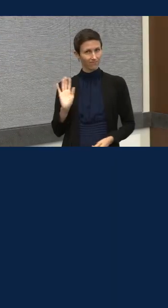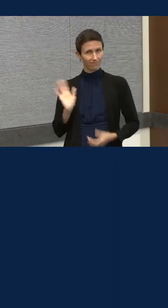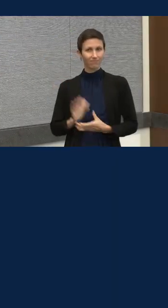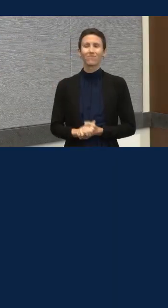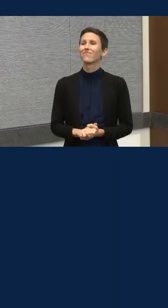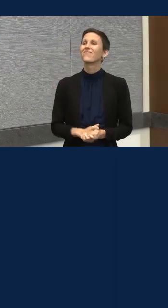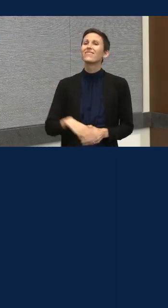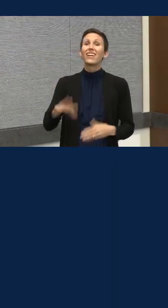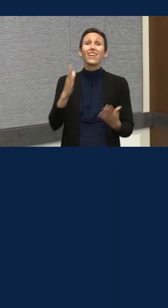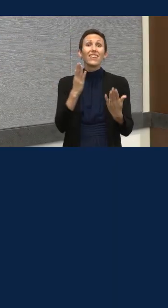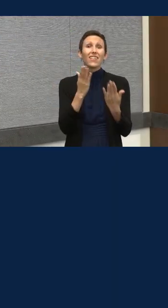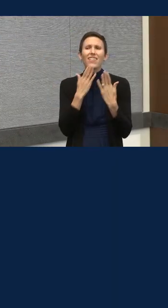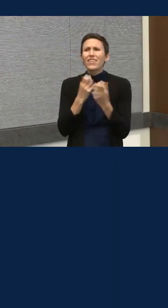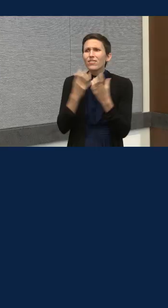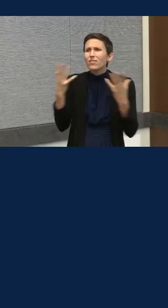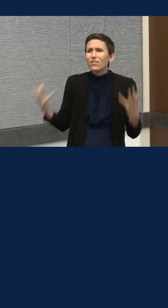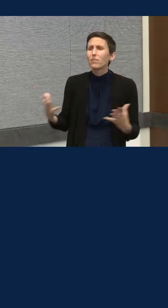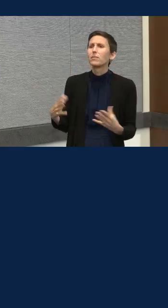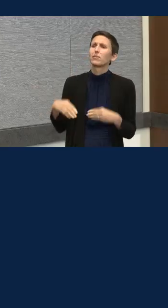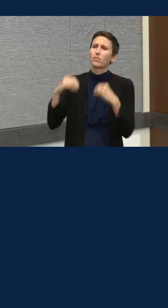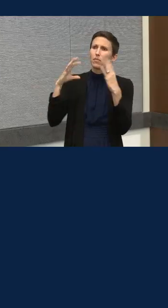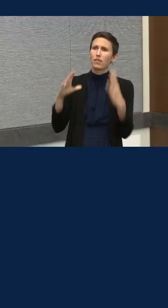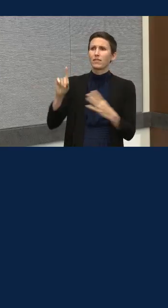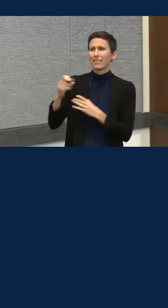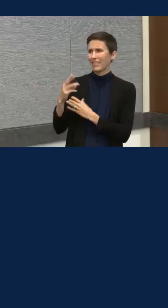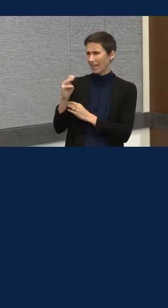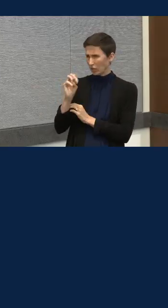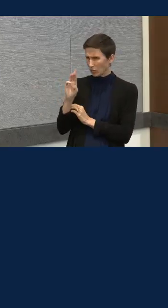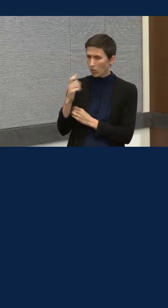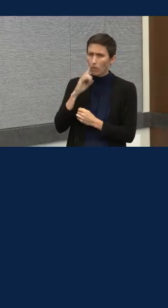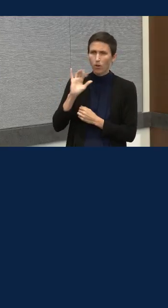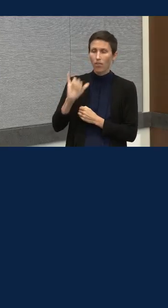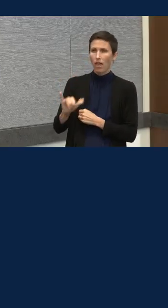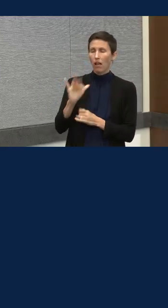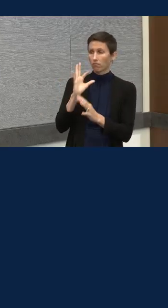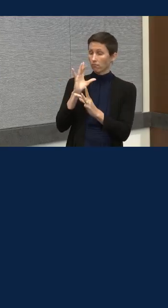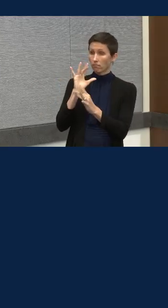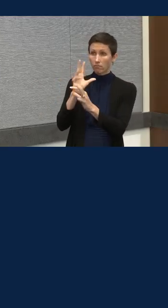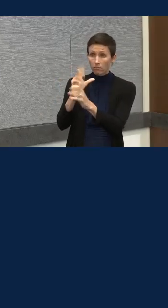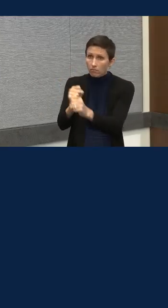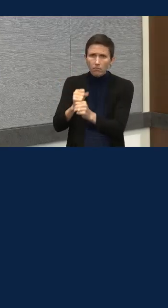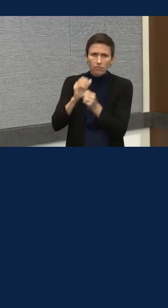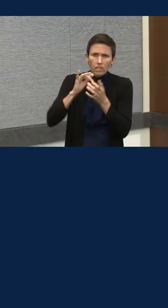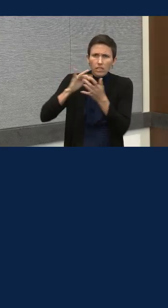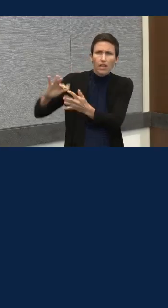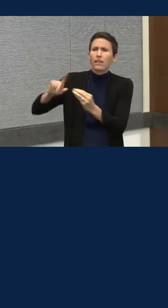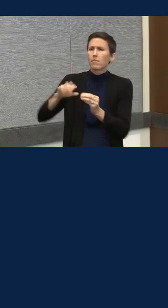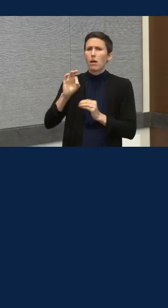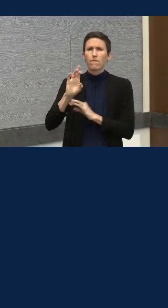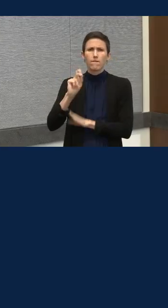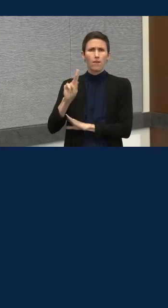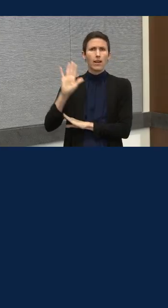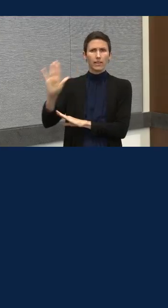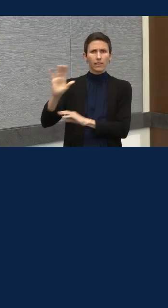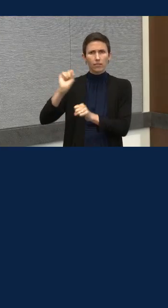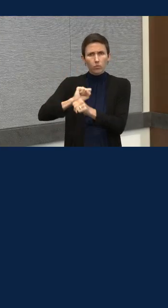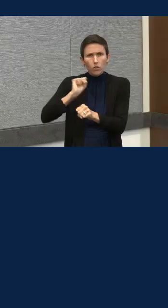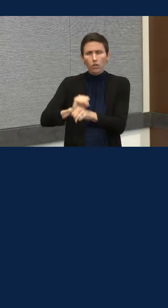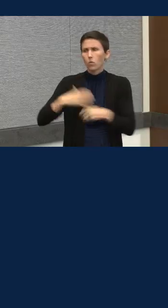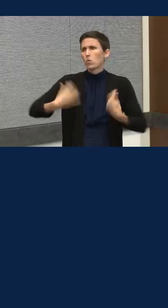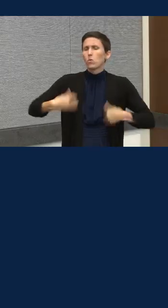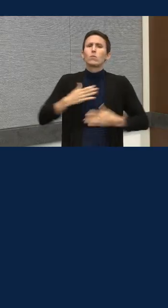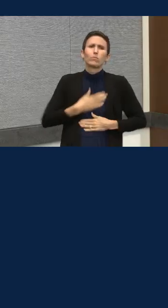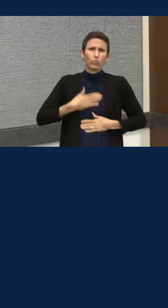Thank you so much, Professor Dashmore, for that really captivating study of Frank's work. We really appreciate